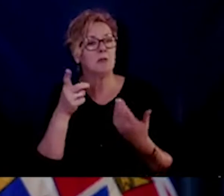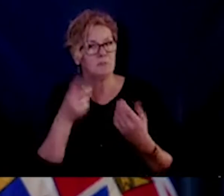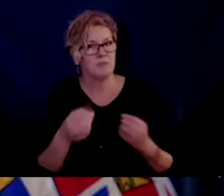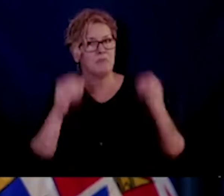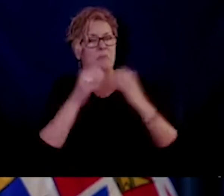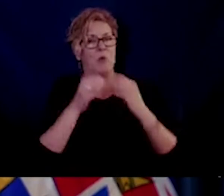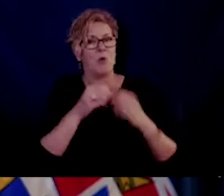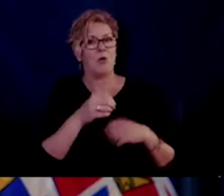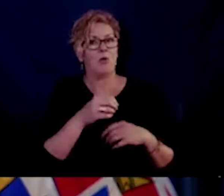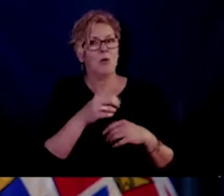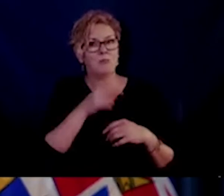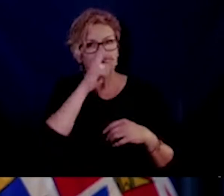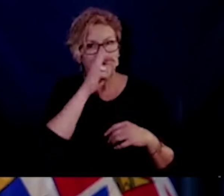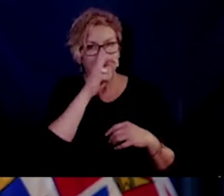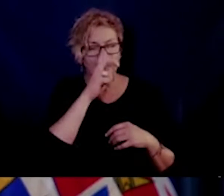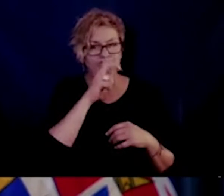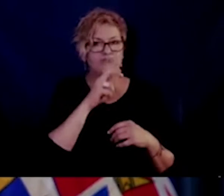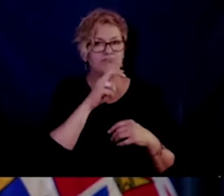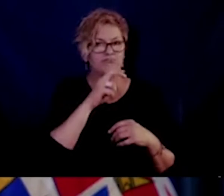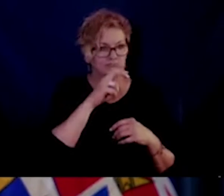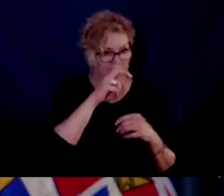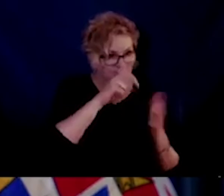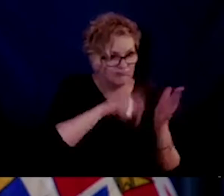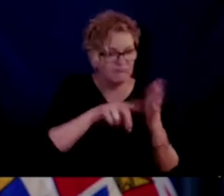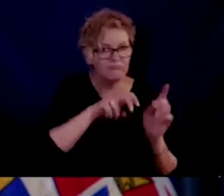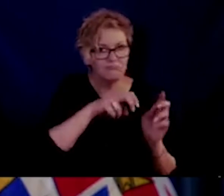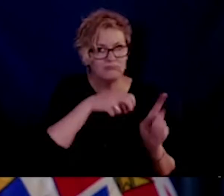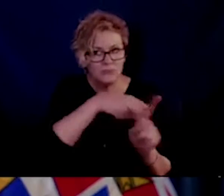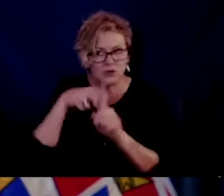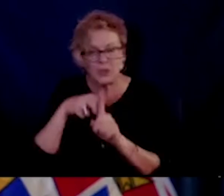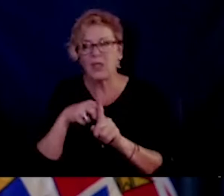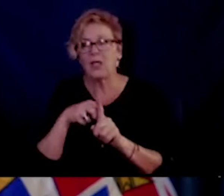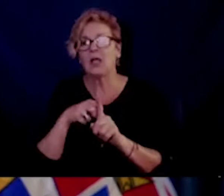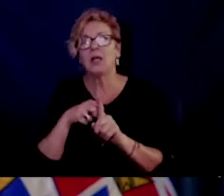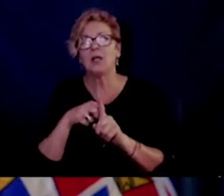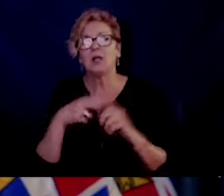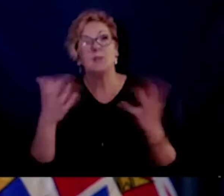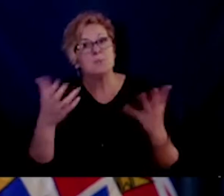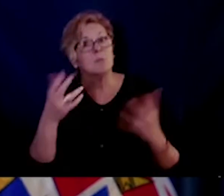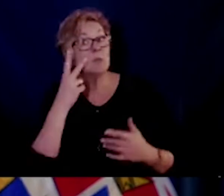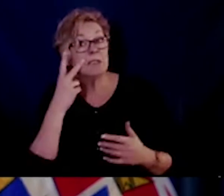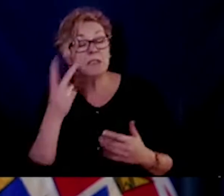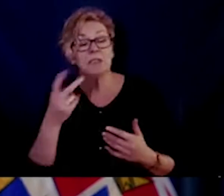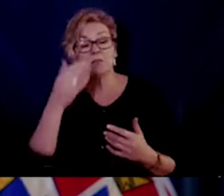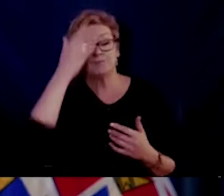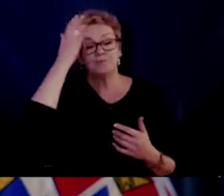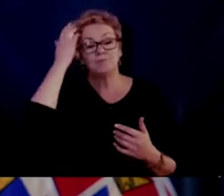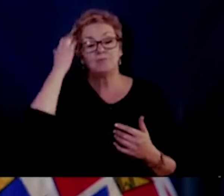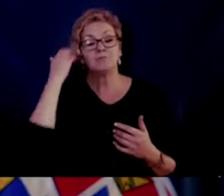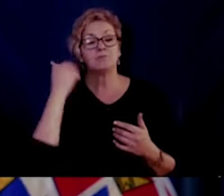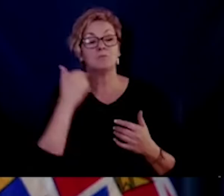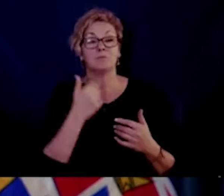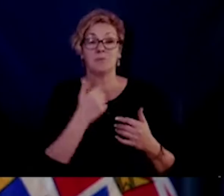On the other hand, we talk regularly with my counterparts in each health authority, the people on the